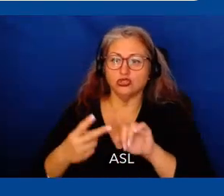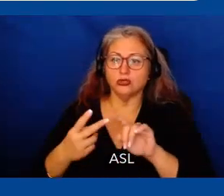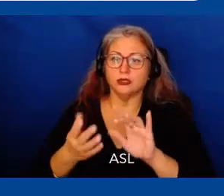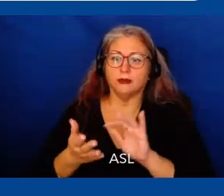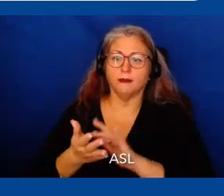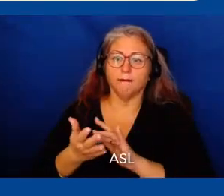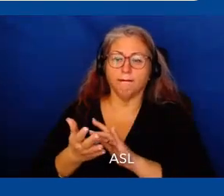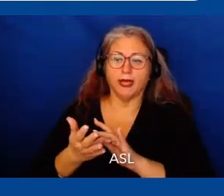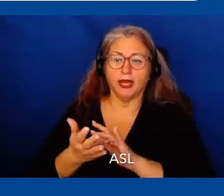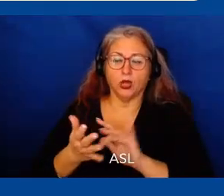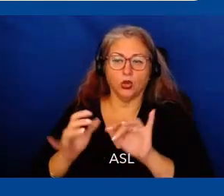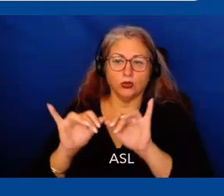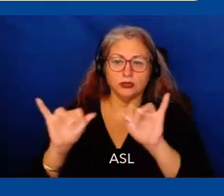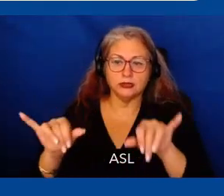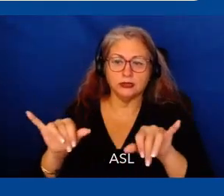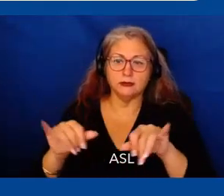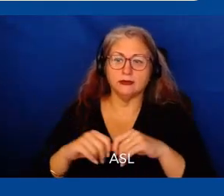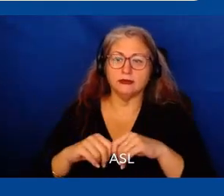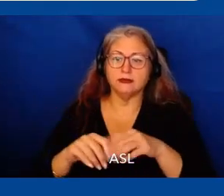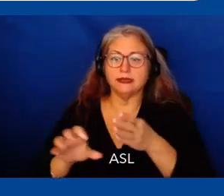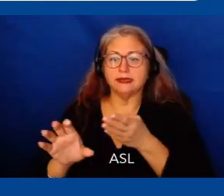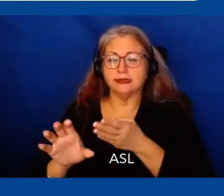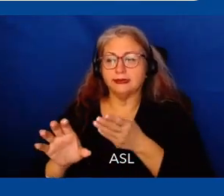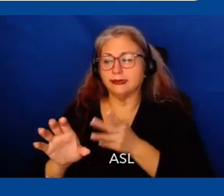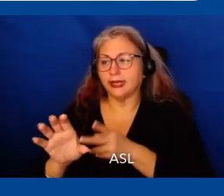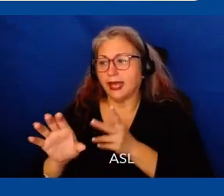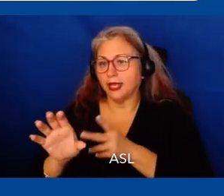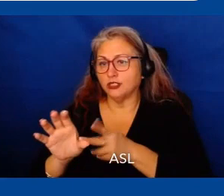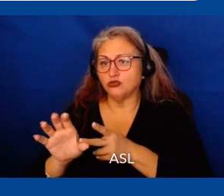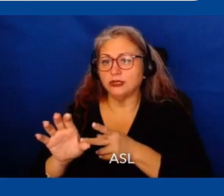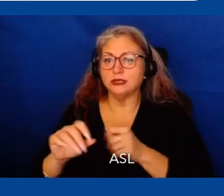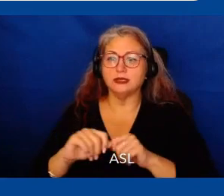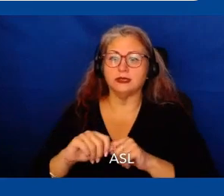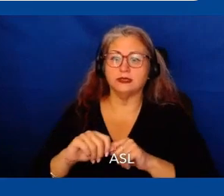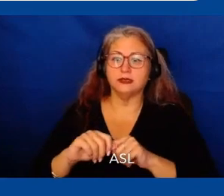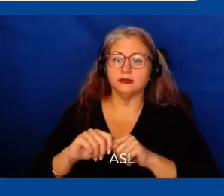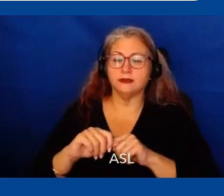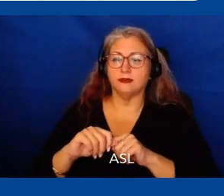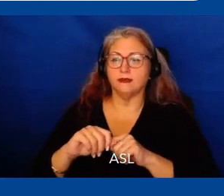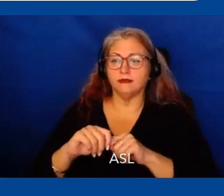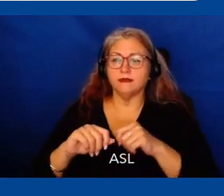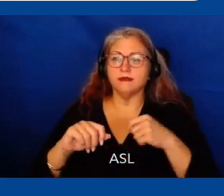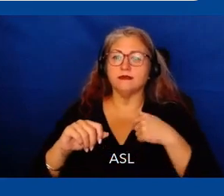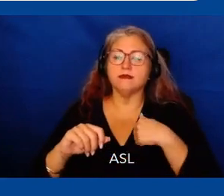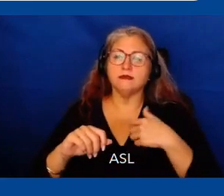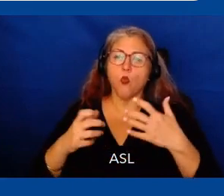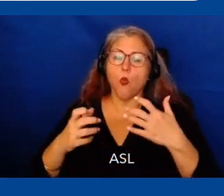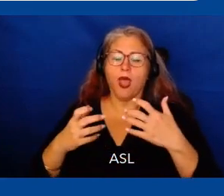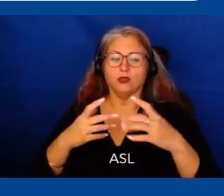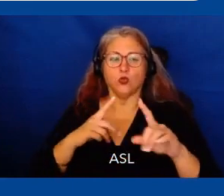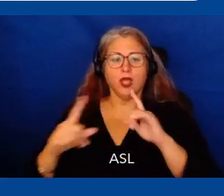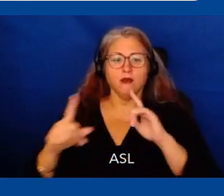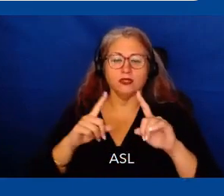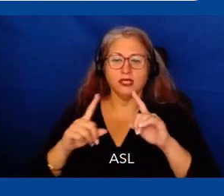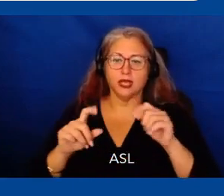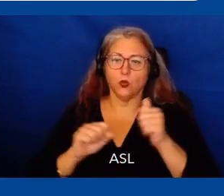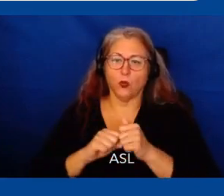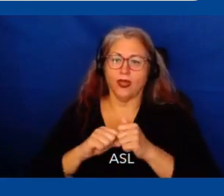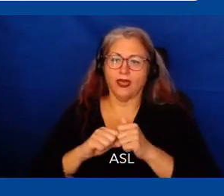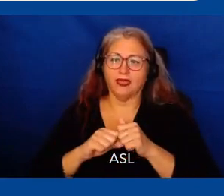medical system, psychiatry, um, and I wanted to have a conversation with